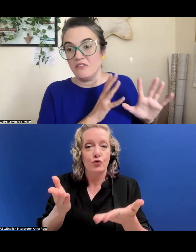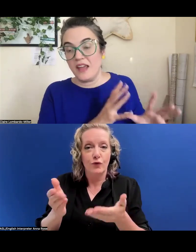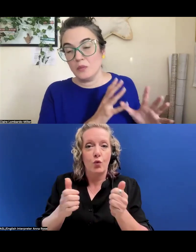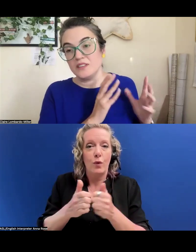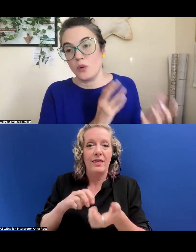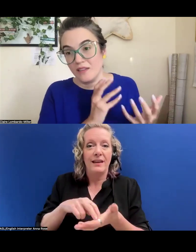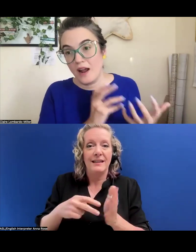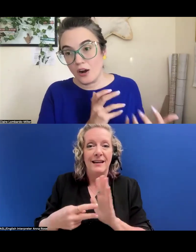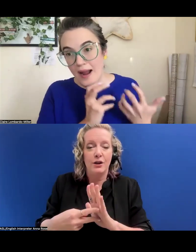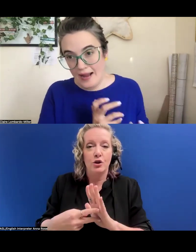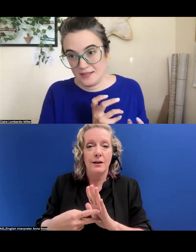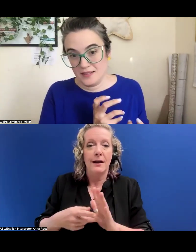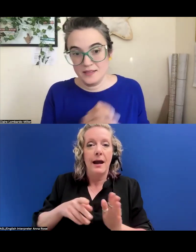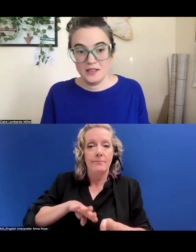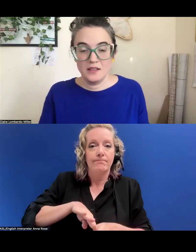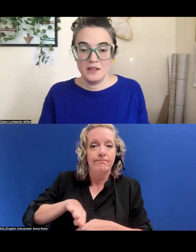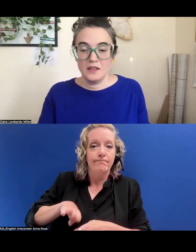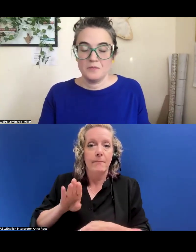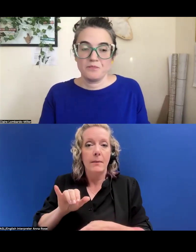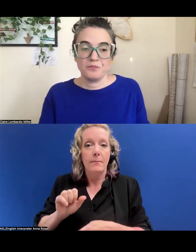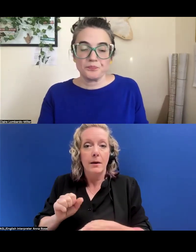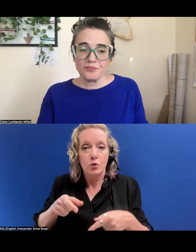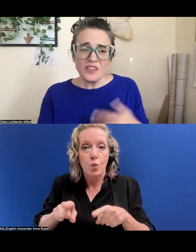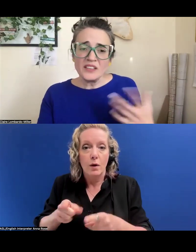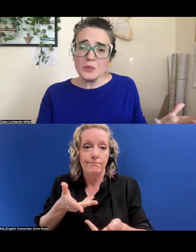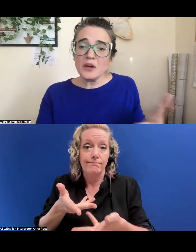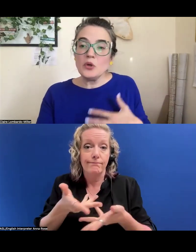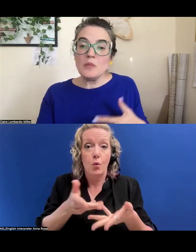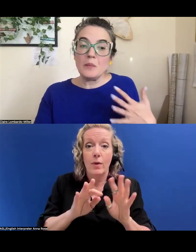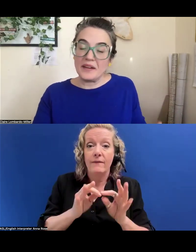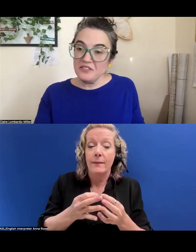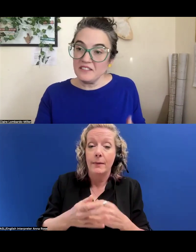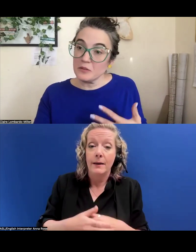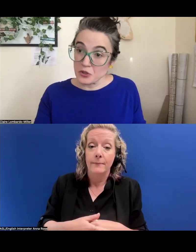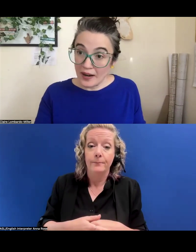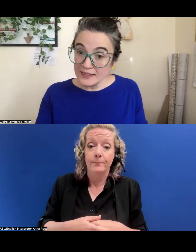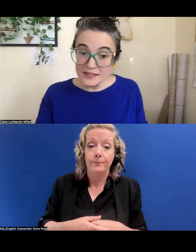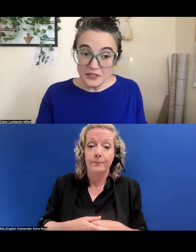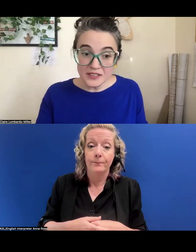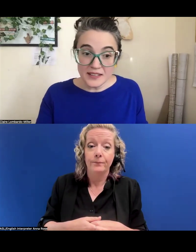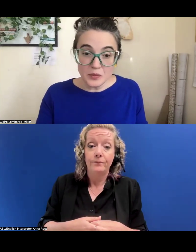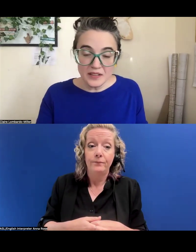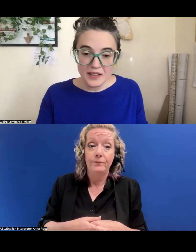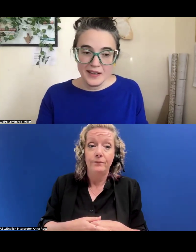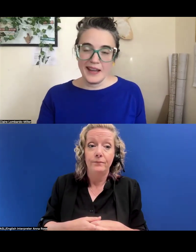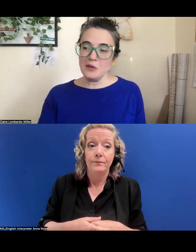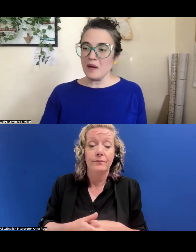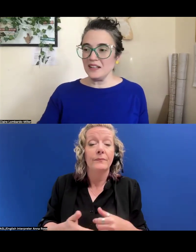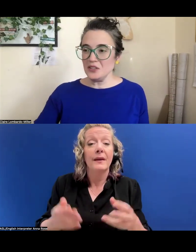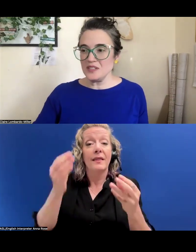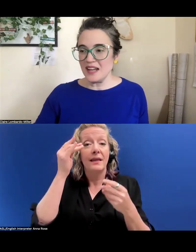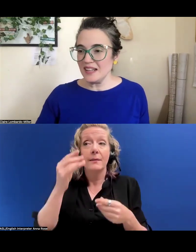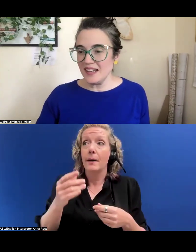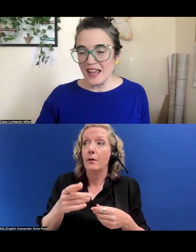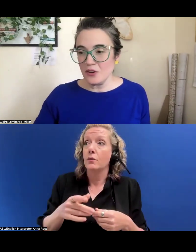meet families where they are at? Think about who may benefit from trying this self-assessment, and might